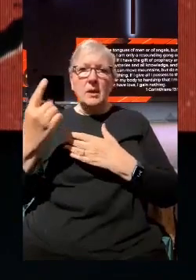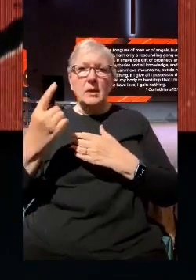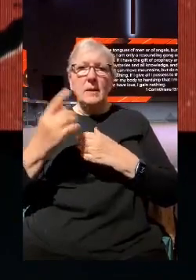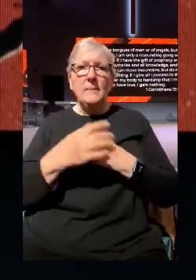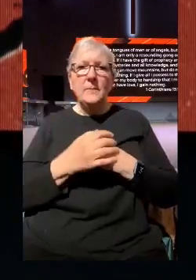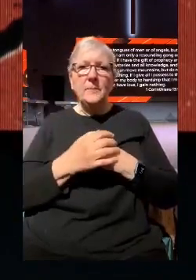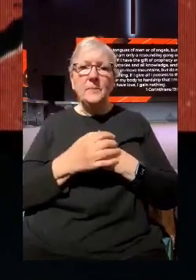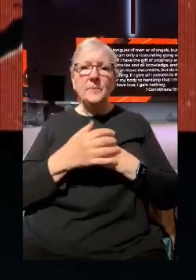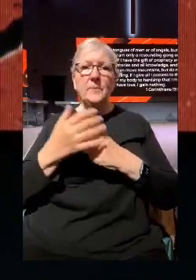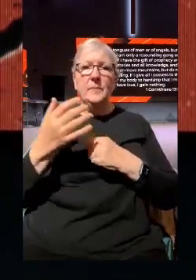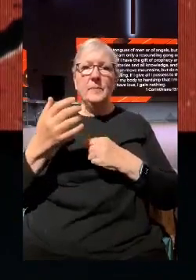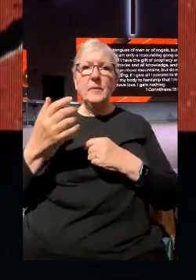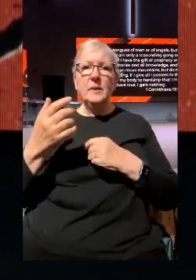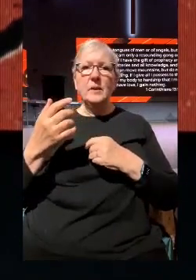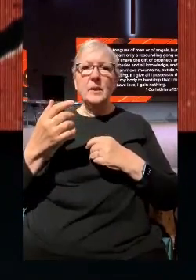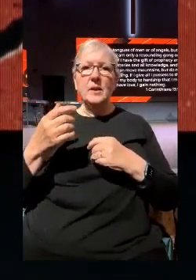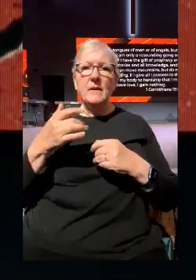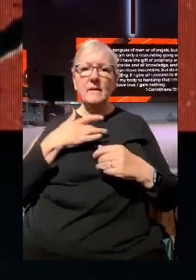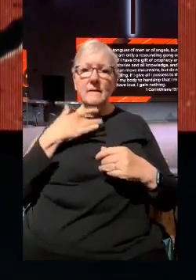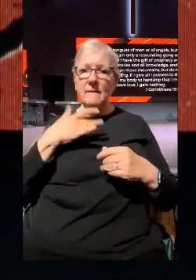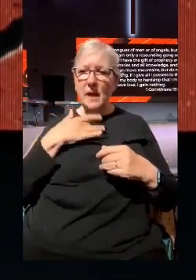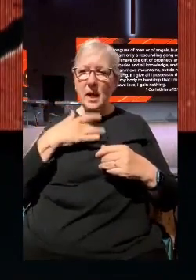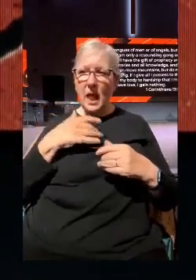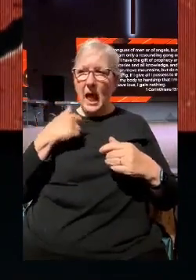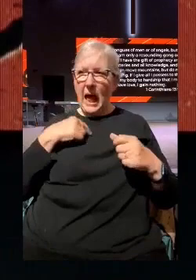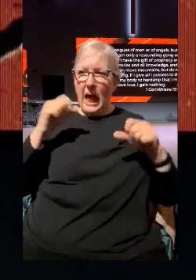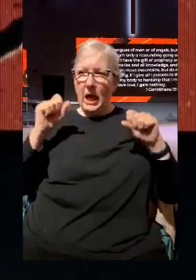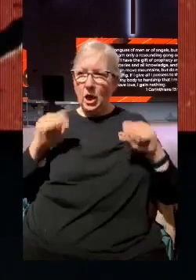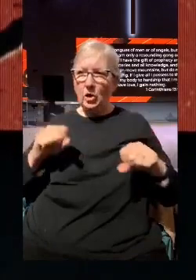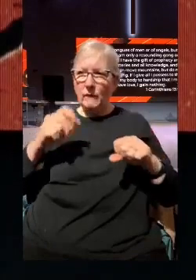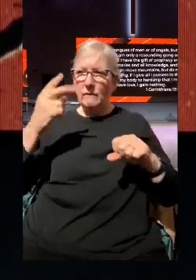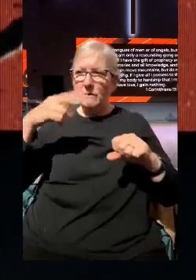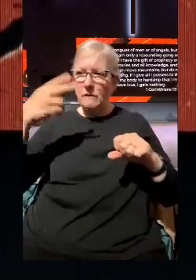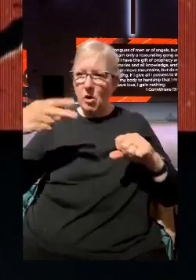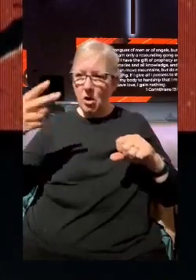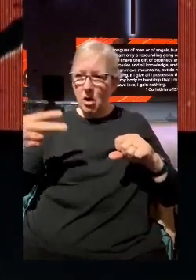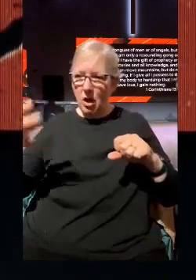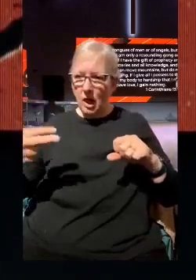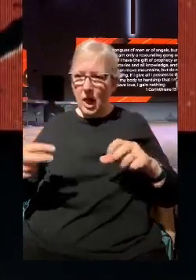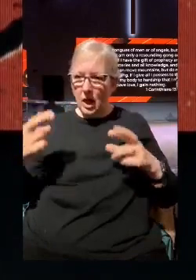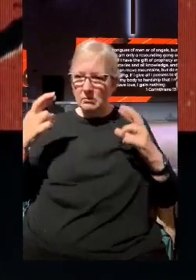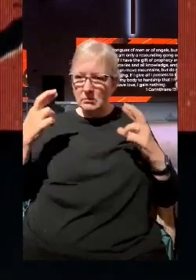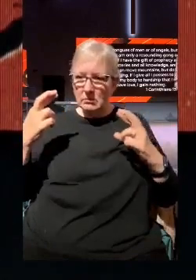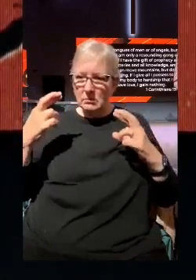you're about to fall, and desperately hoping that the rope that you're clipped to is going to hold you.